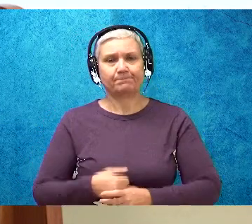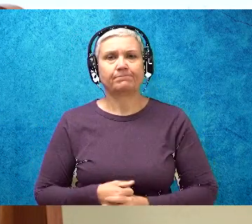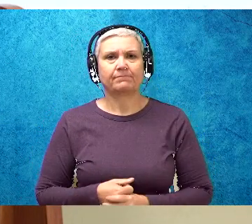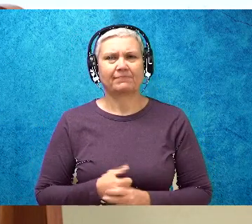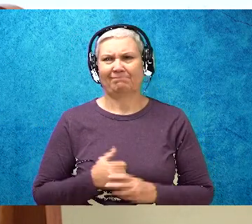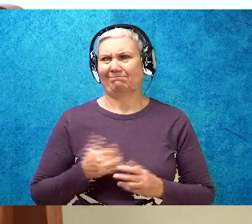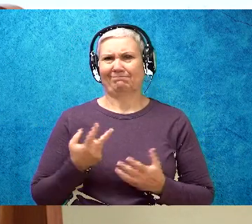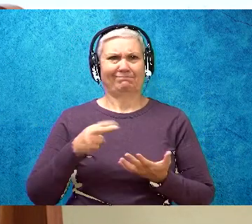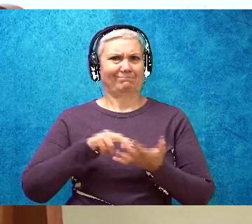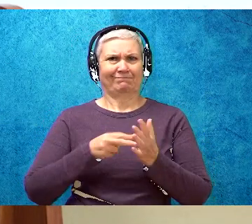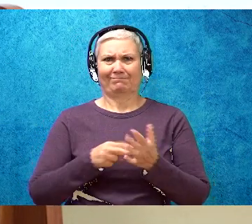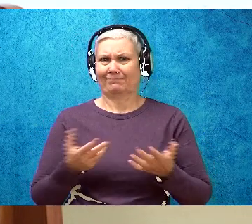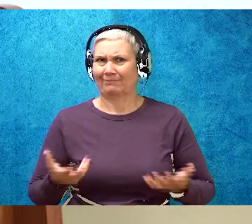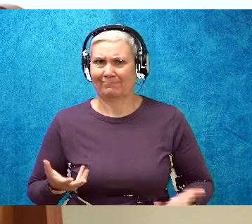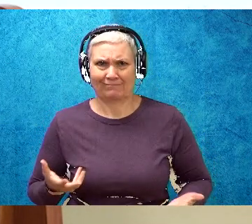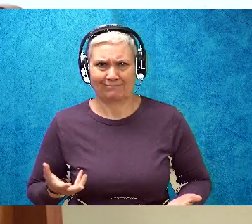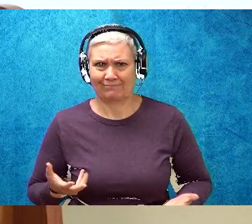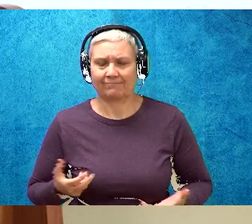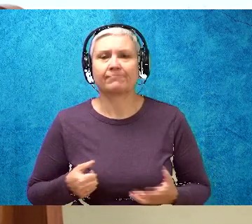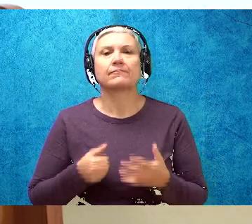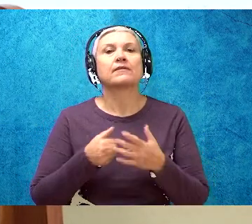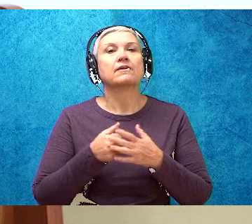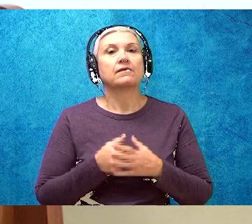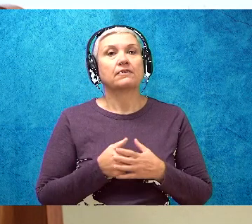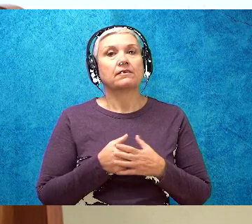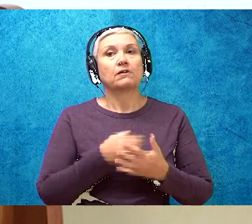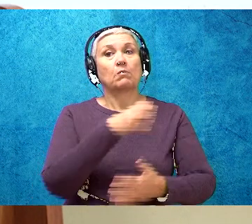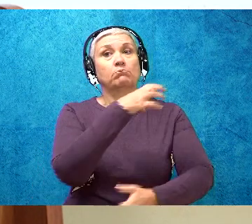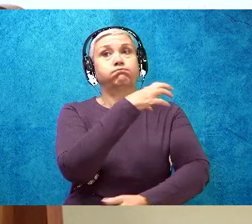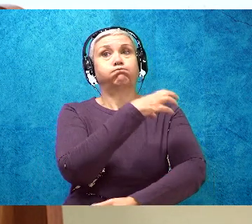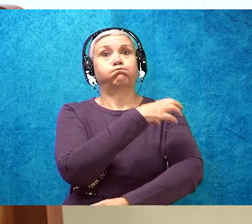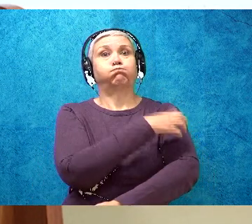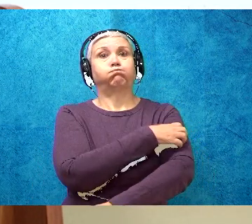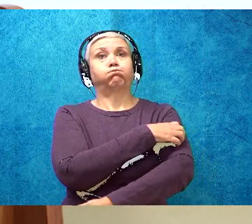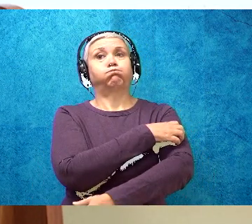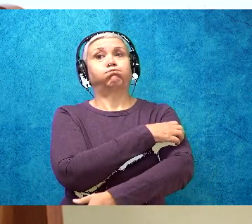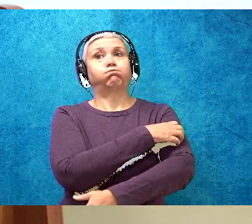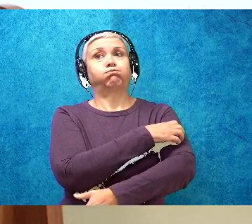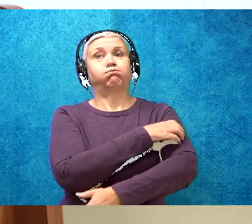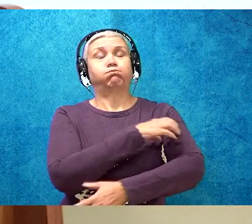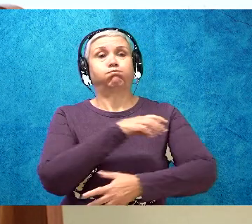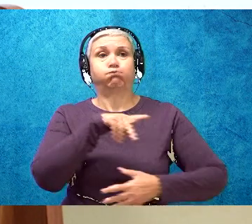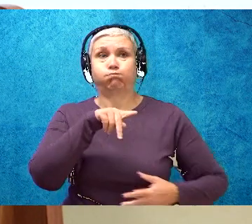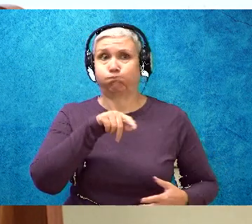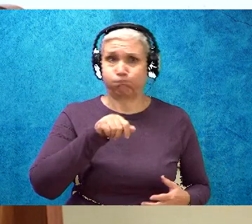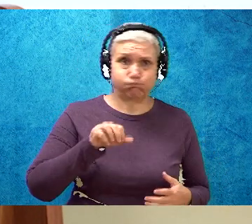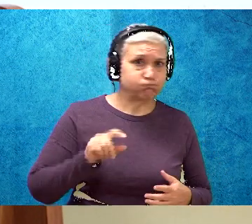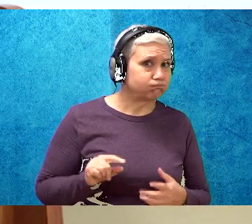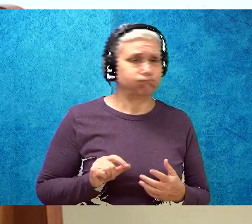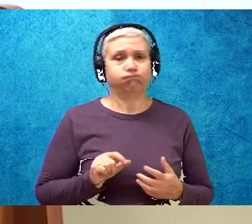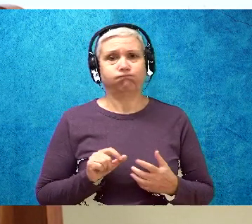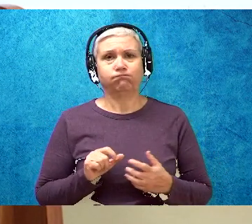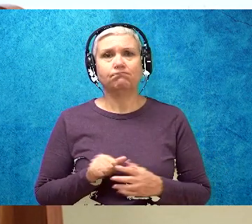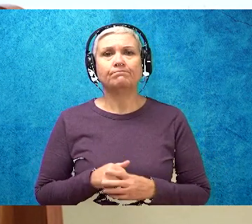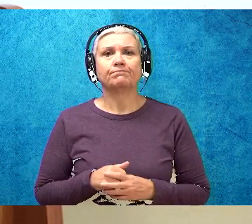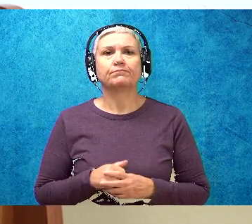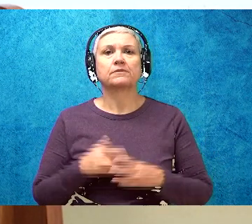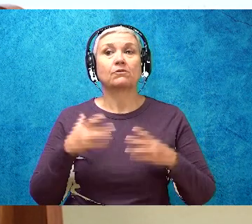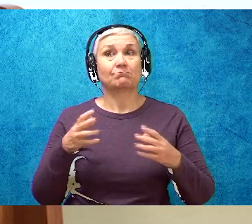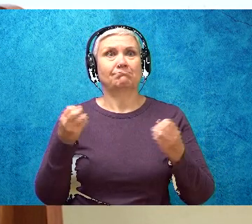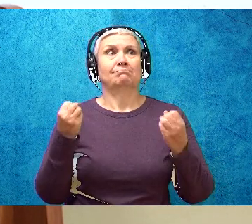mean? That is a power-packed standard. So there are all sorts of things that you guys need to